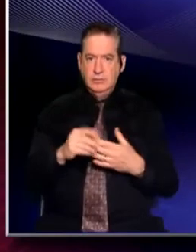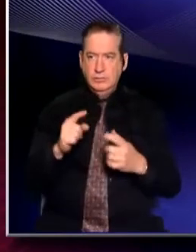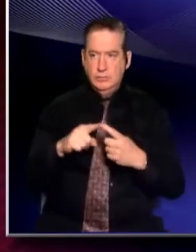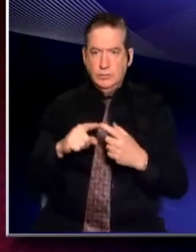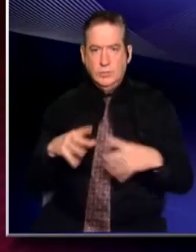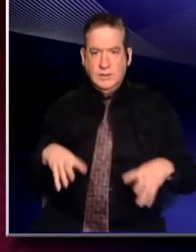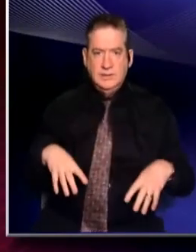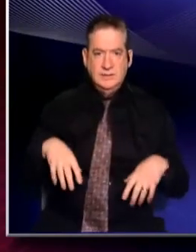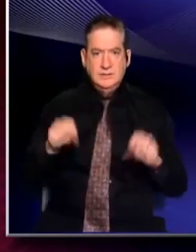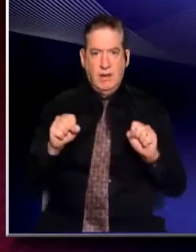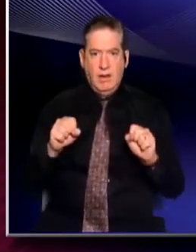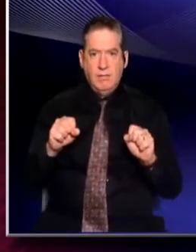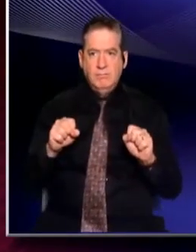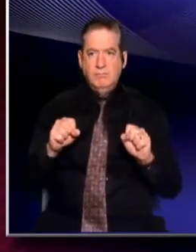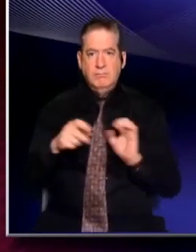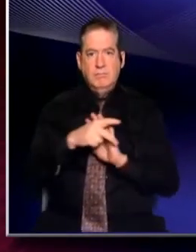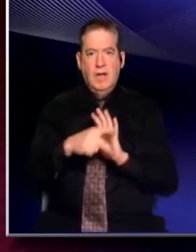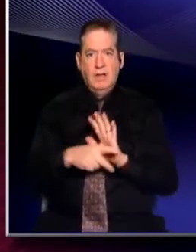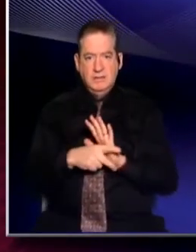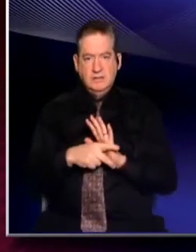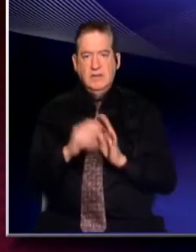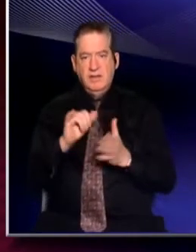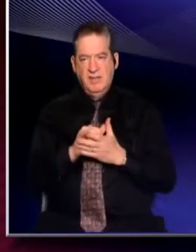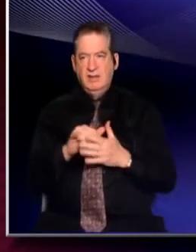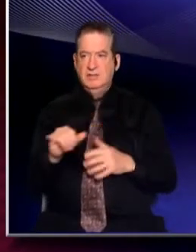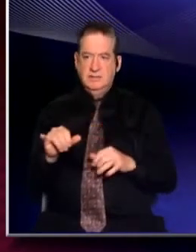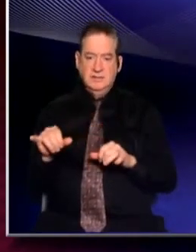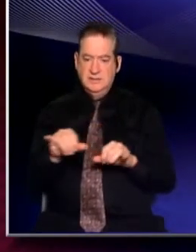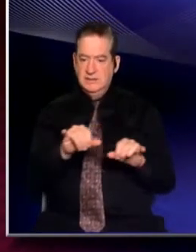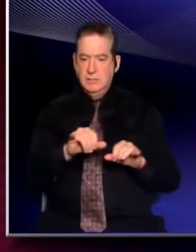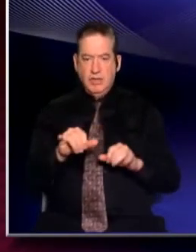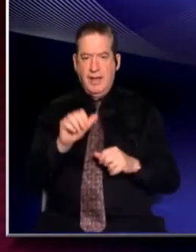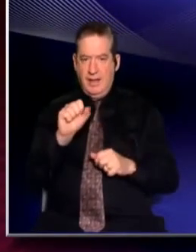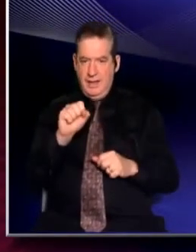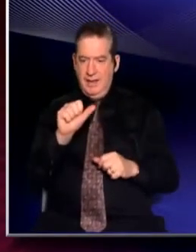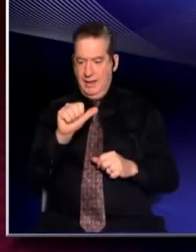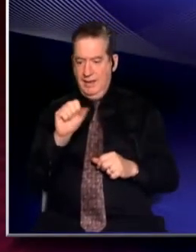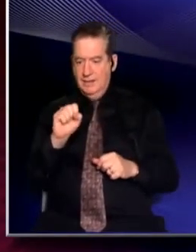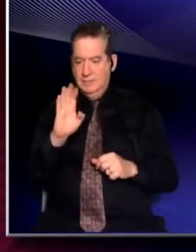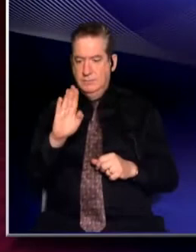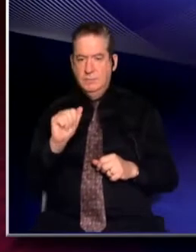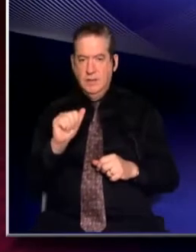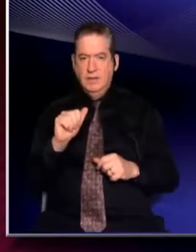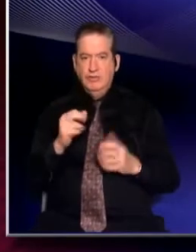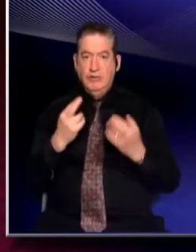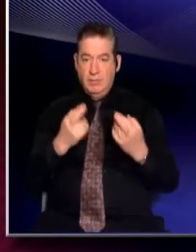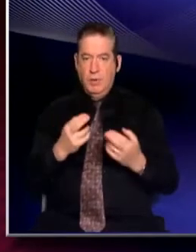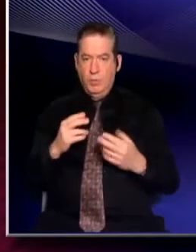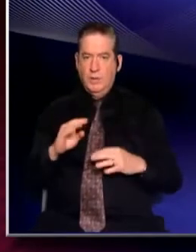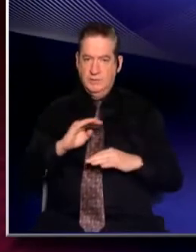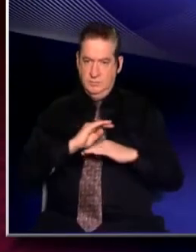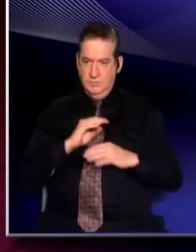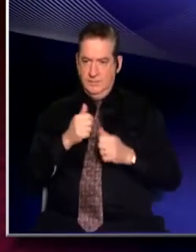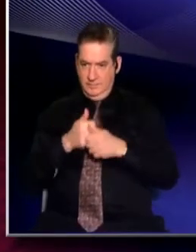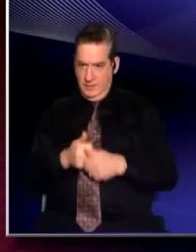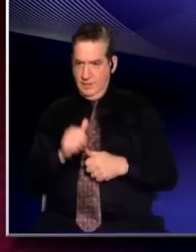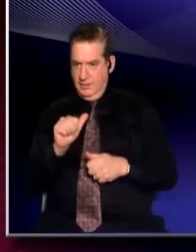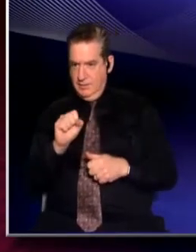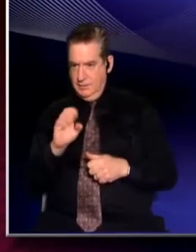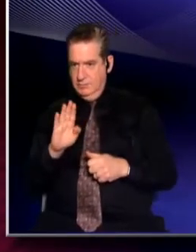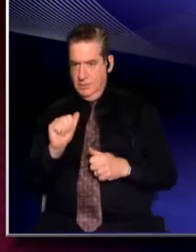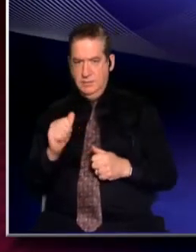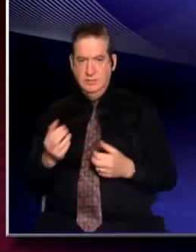adopt policies that are similar, that are ASBA recommended when it suits us to follow